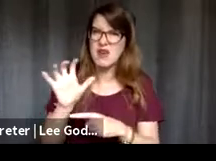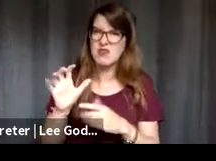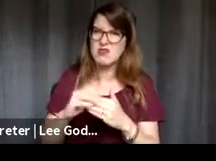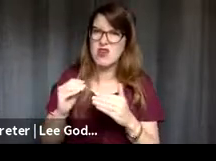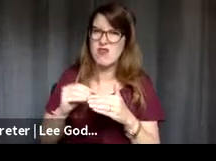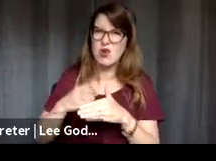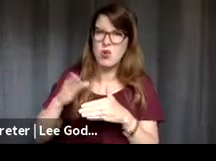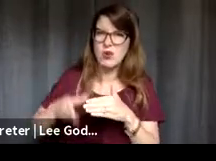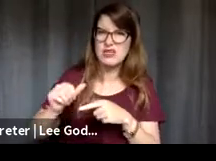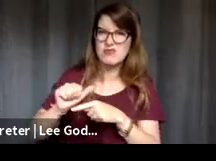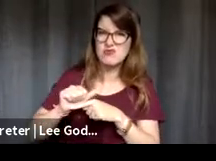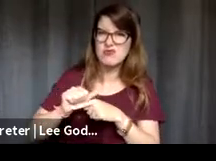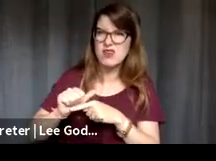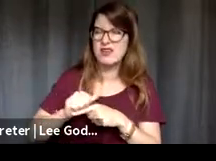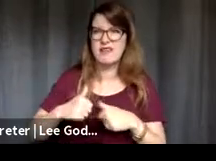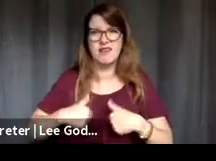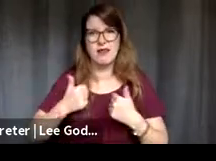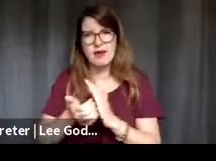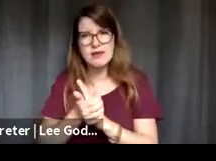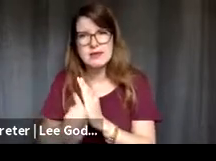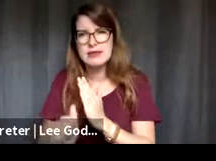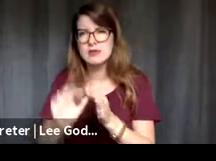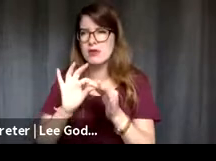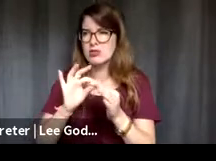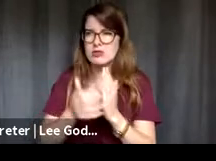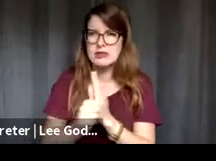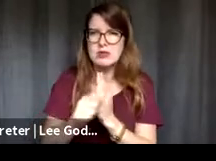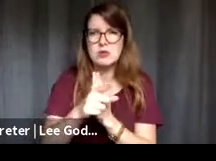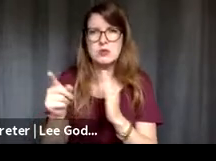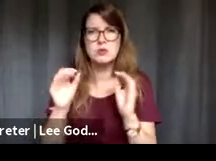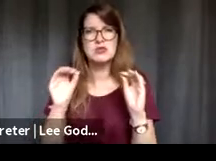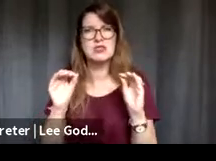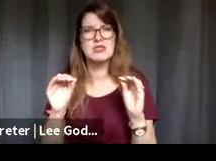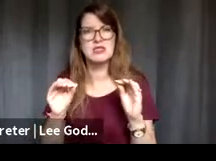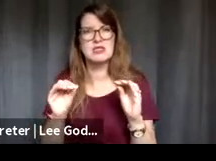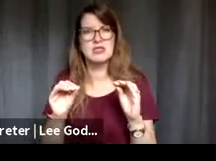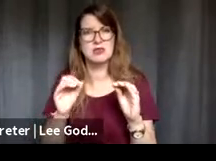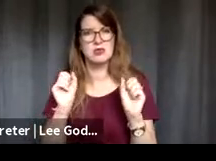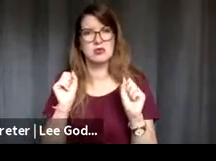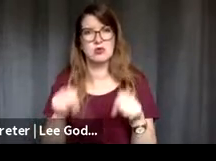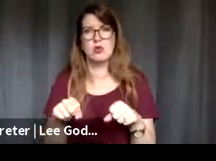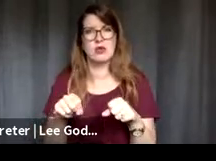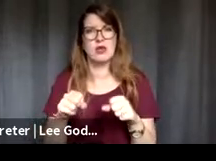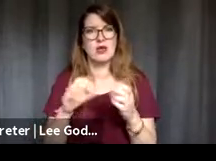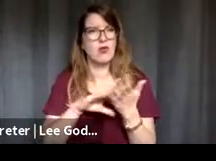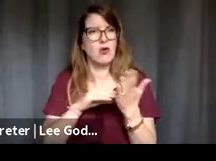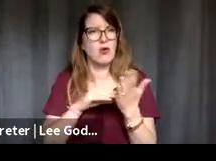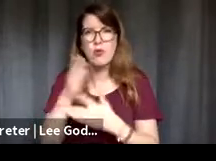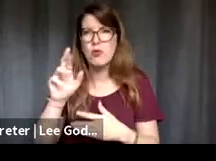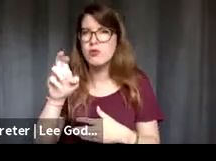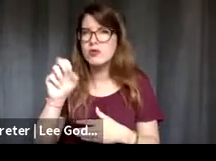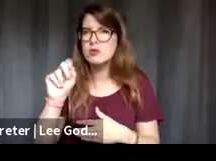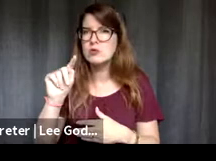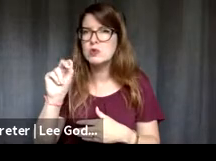weekend of training and the kind of life skills and relational skills you guys teach and that you can You can get in your restore groups and other